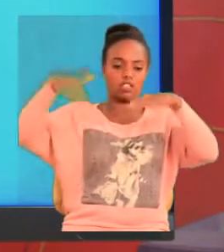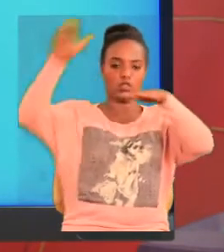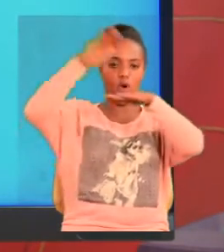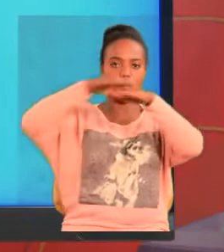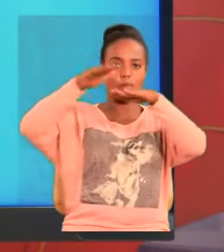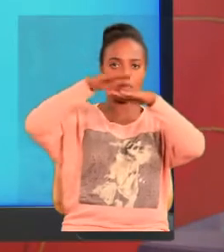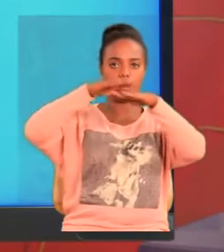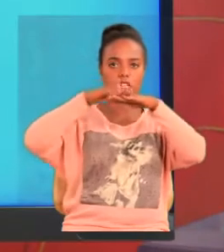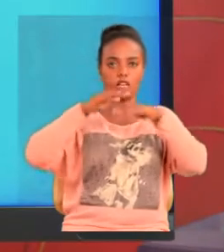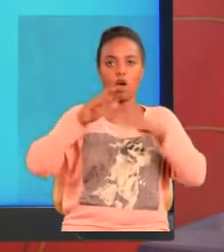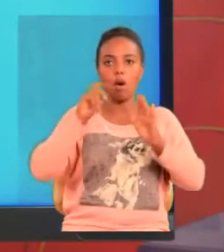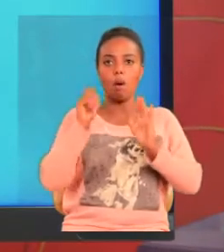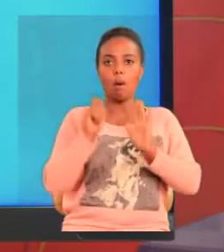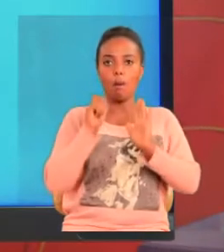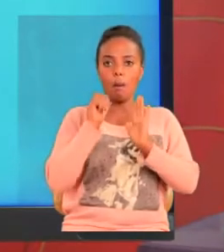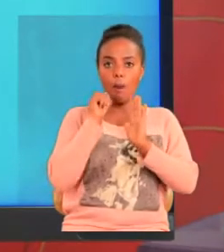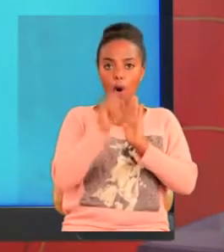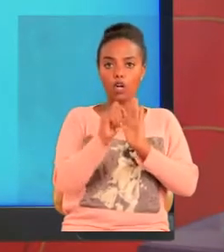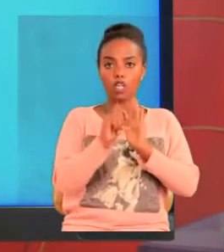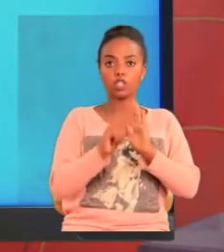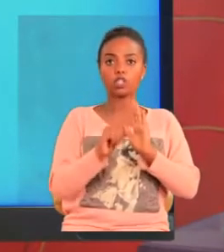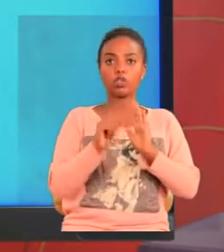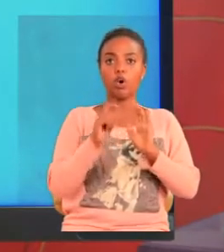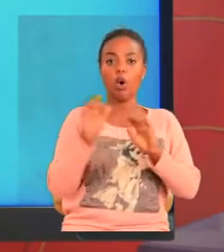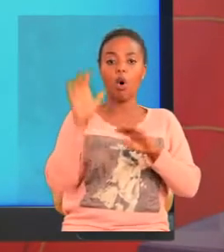from a point on level ground.